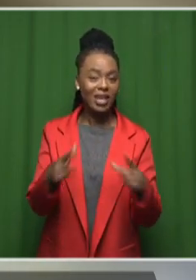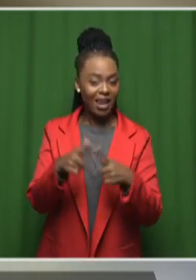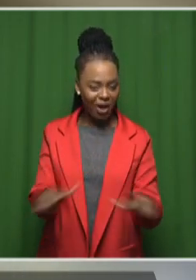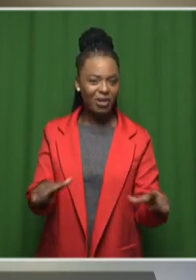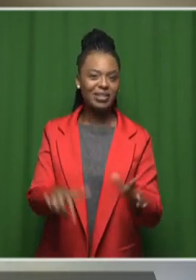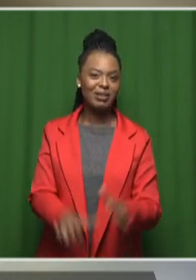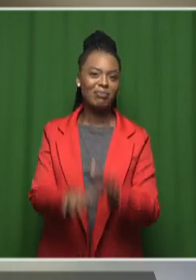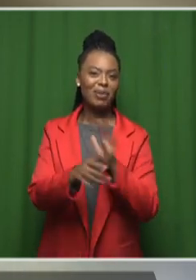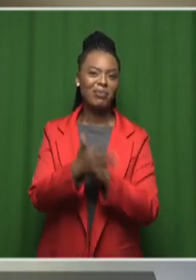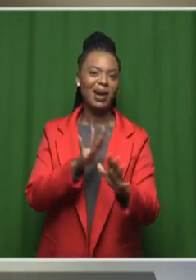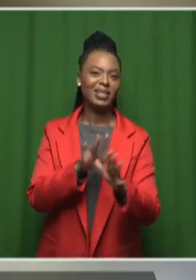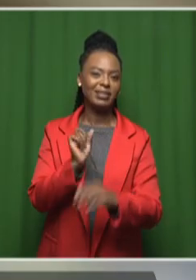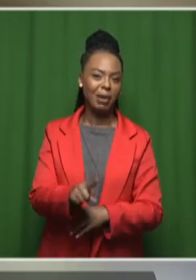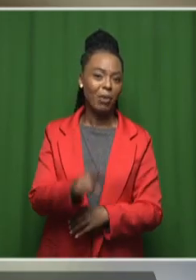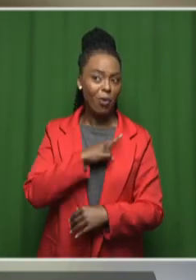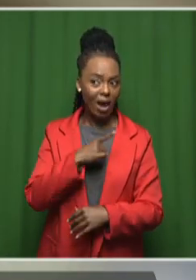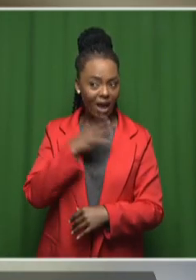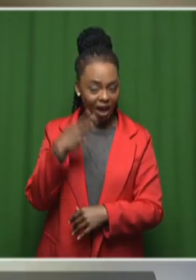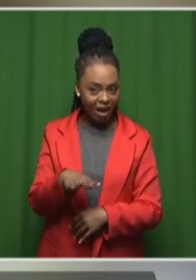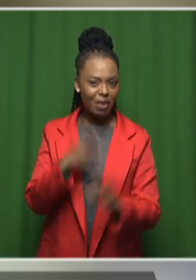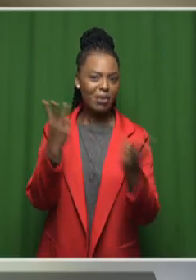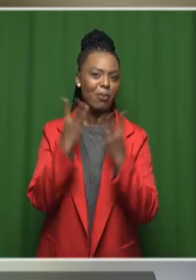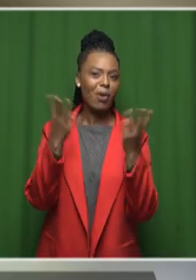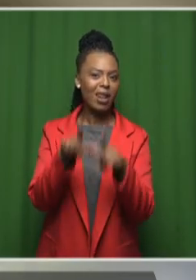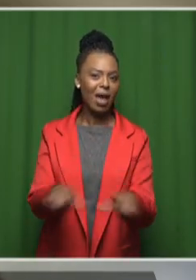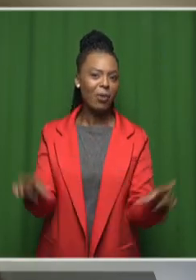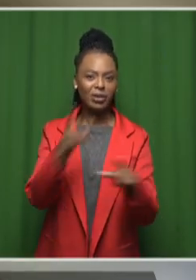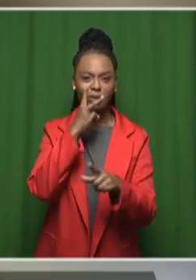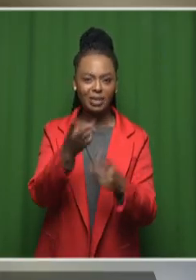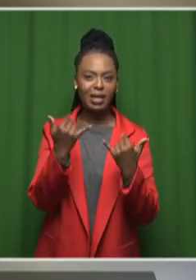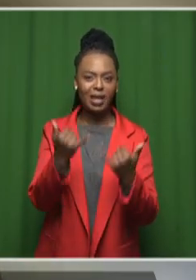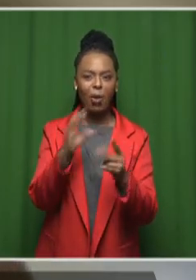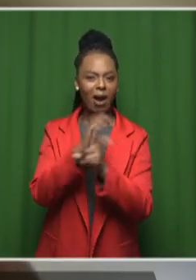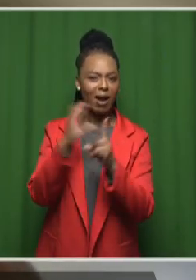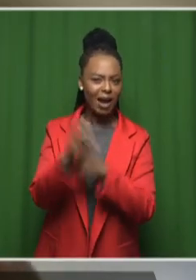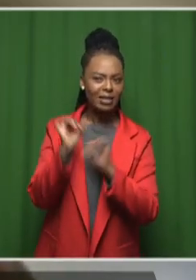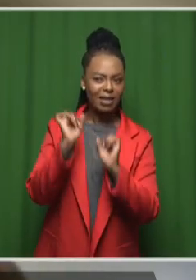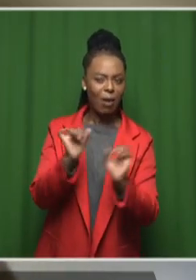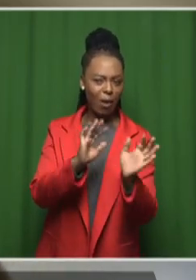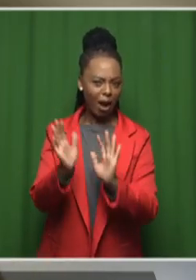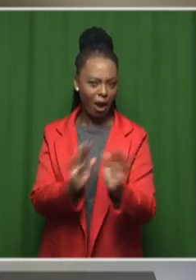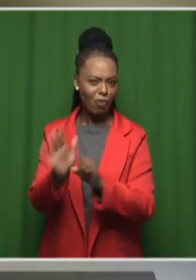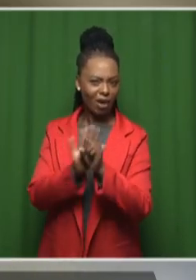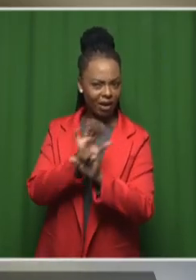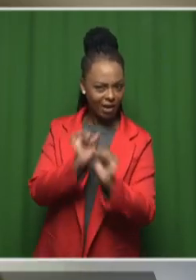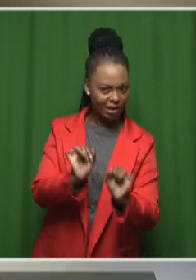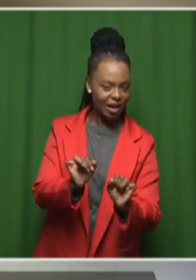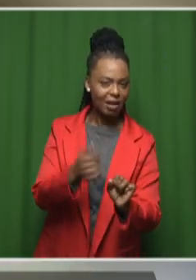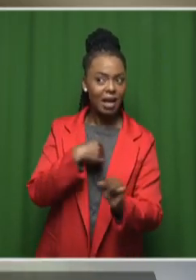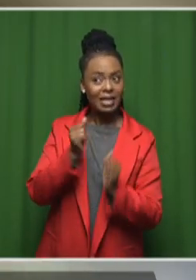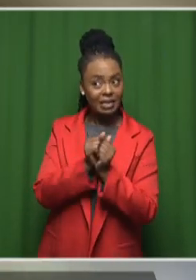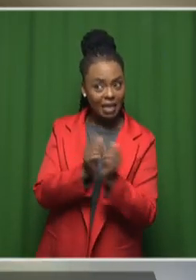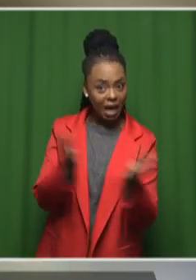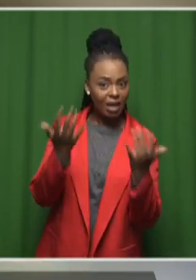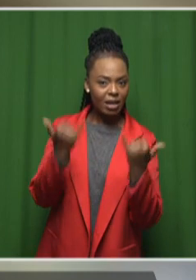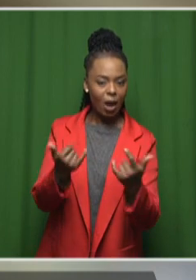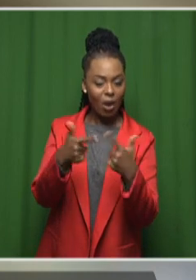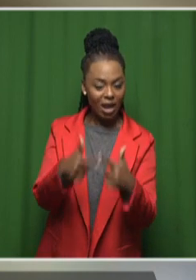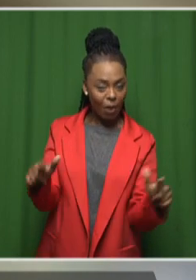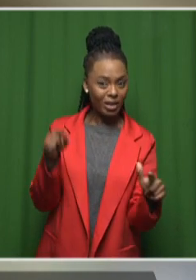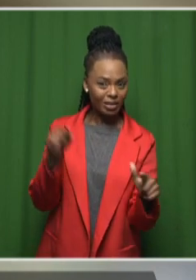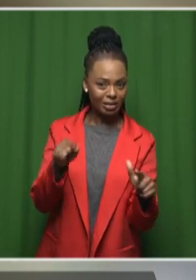back at a people's language, you can see the evolution of their culture through and through. So I really think that by starting off with